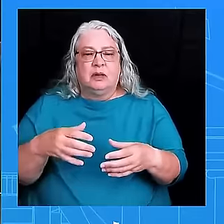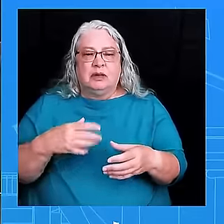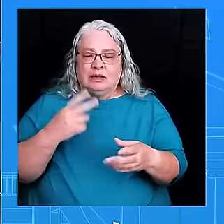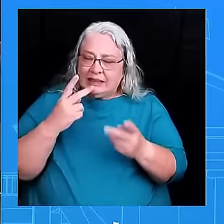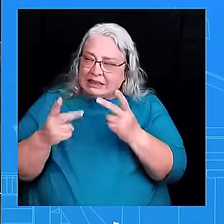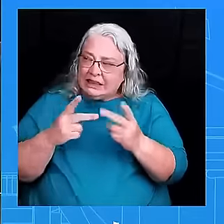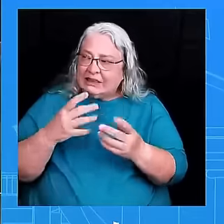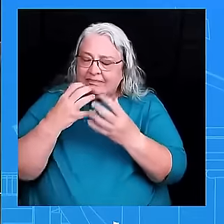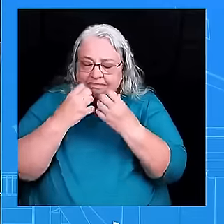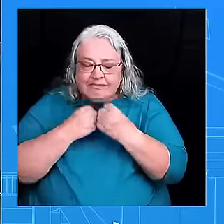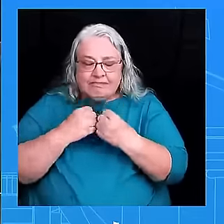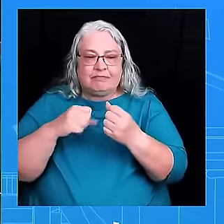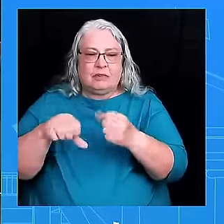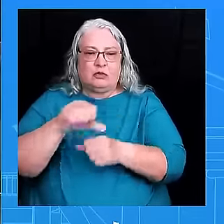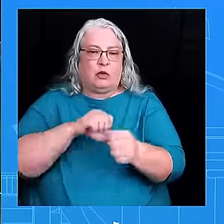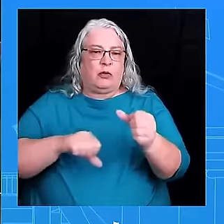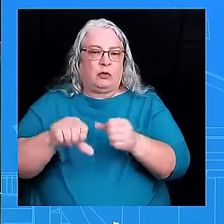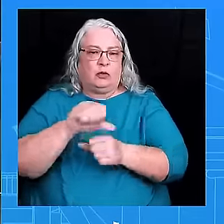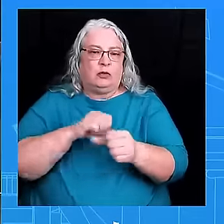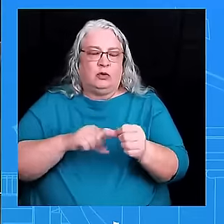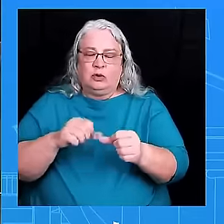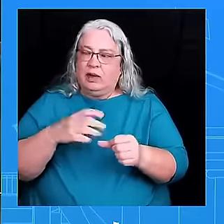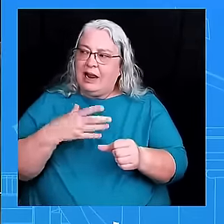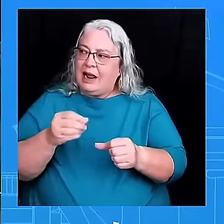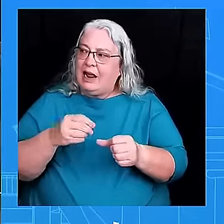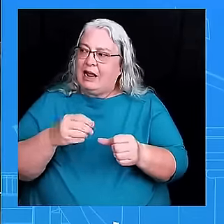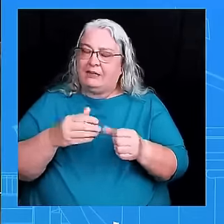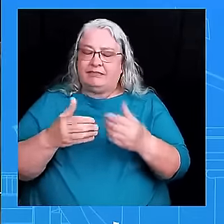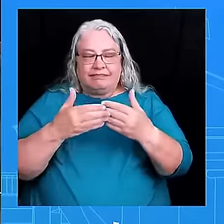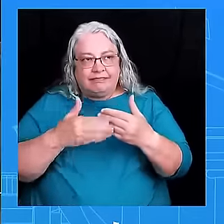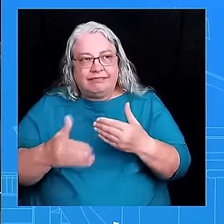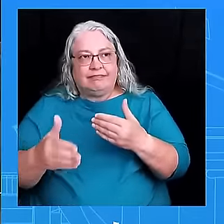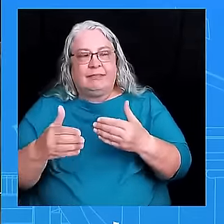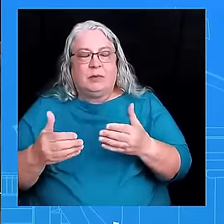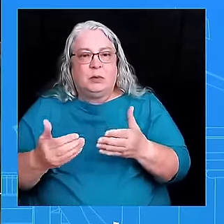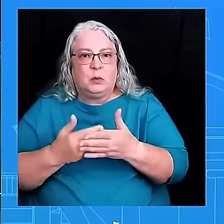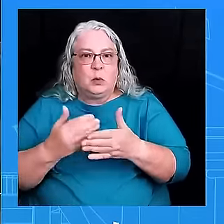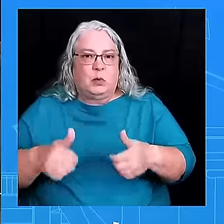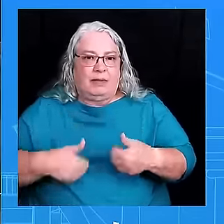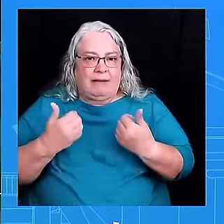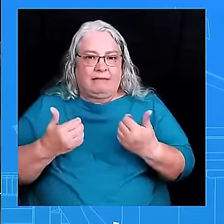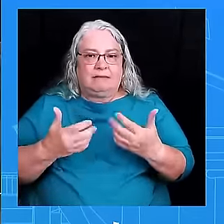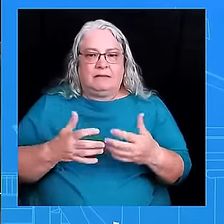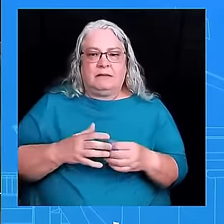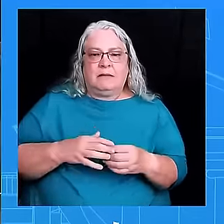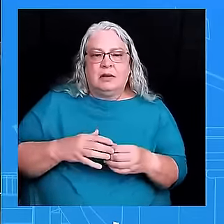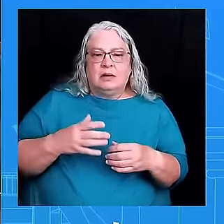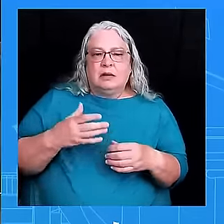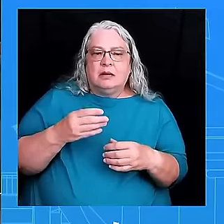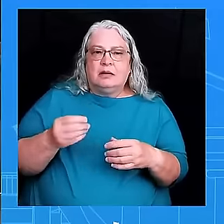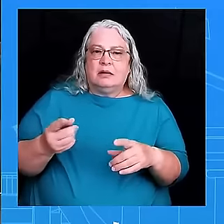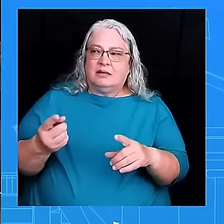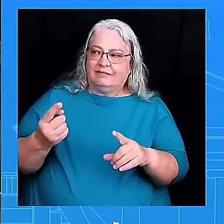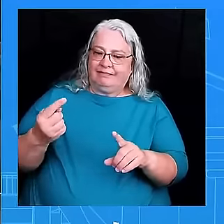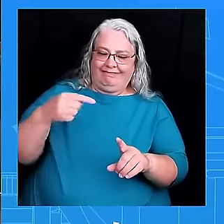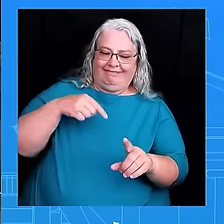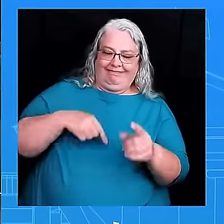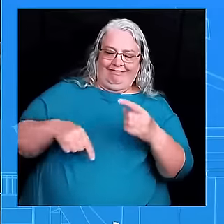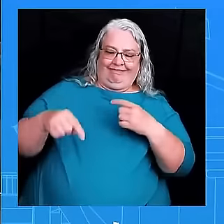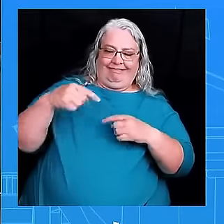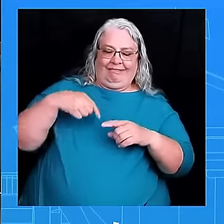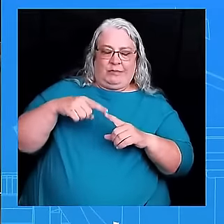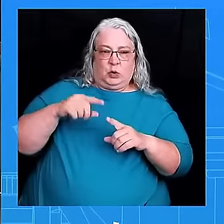follow-up on the 9/11 plea deal, if I may. Does the president still plan to close Guantanamo Bay Prison before he leaves office? And is there a